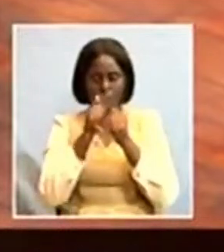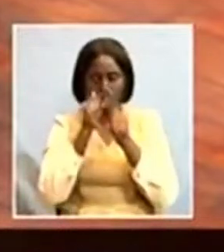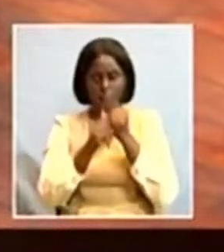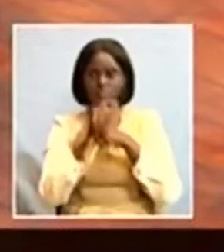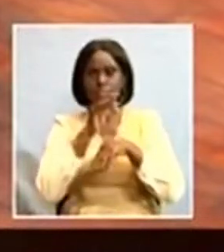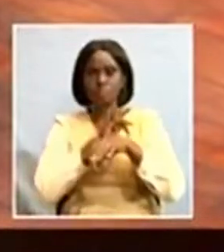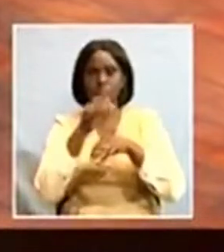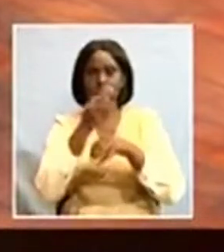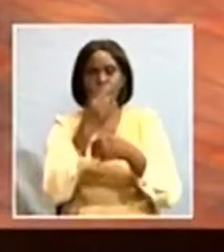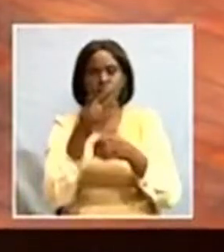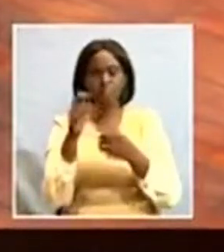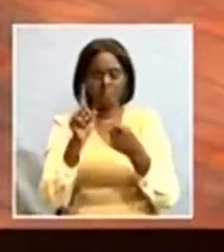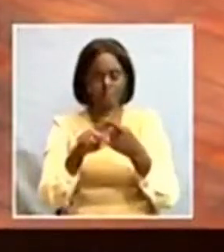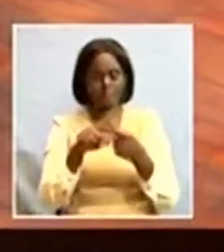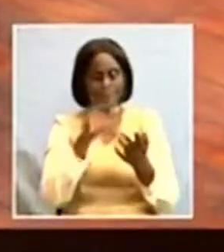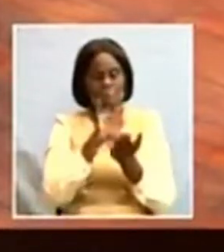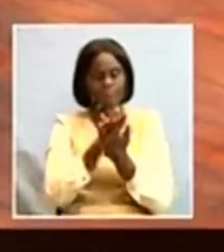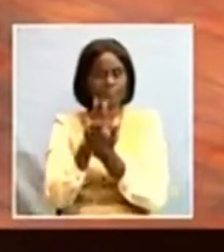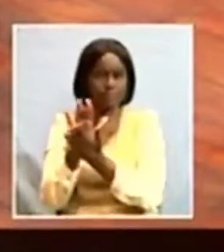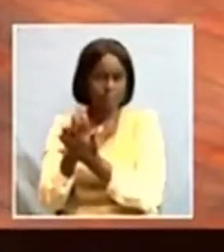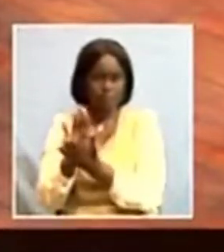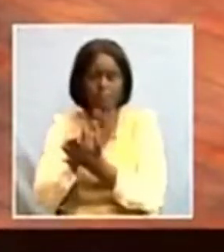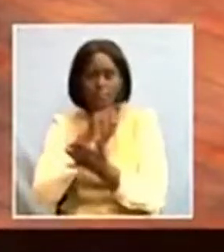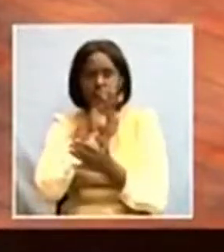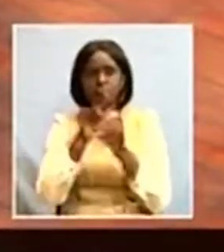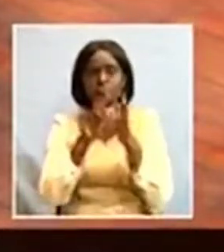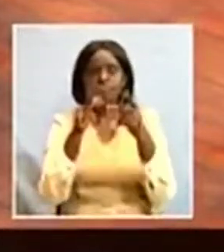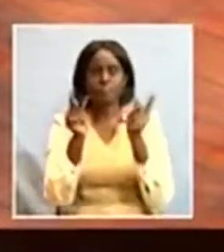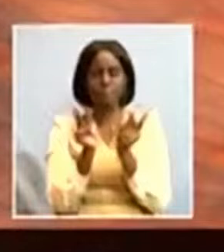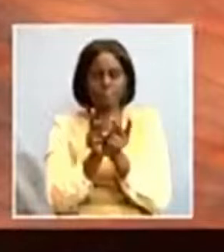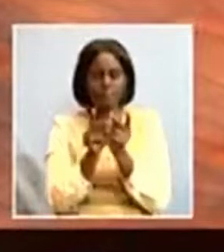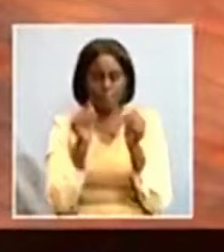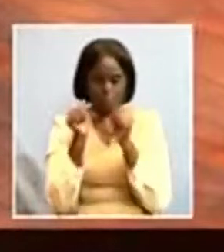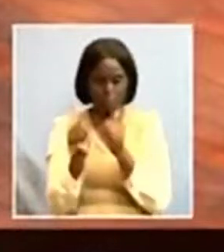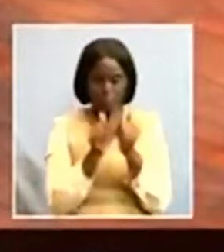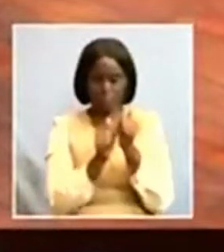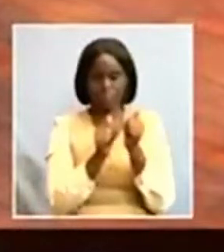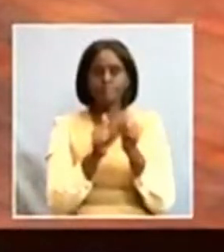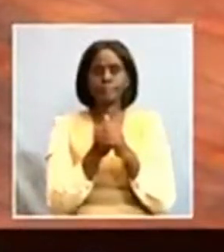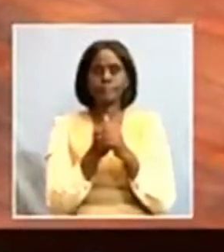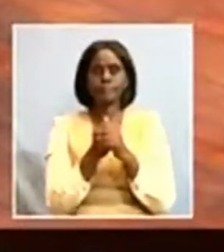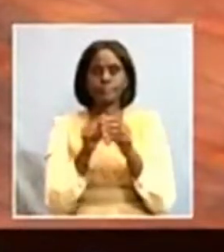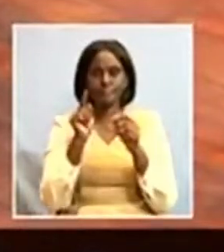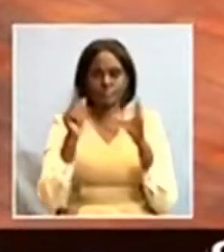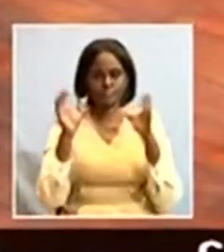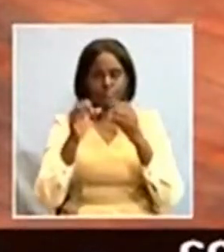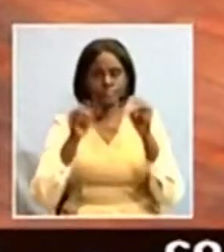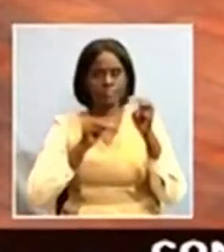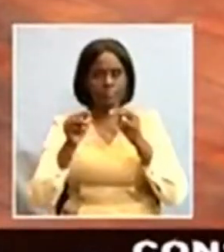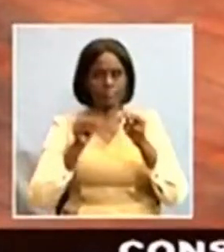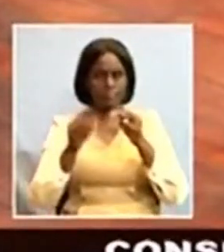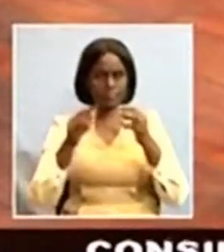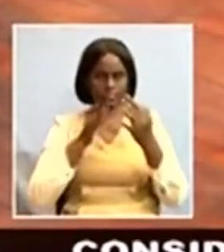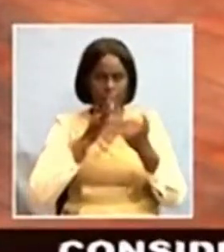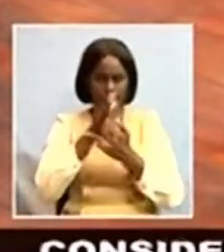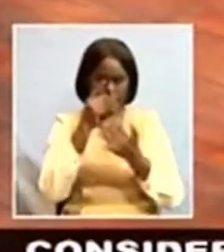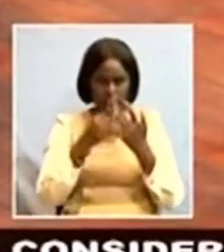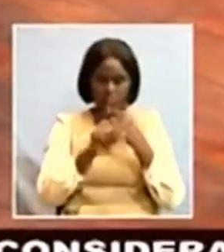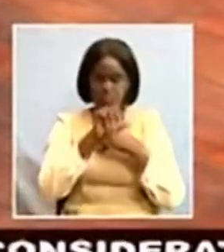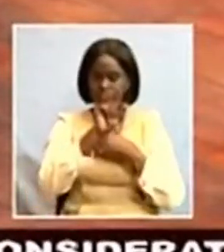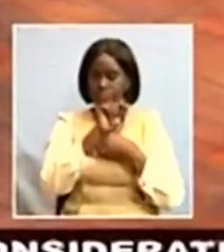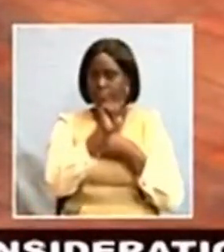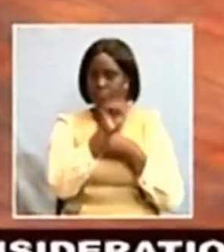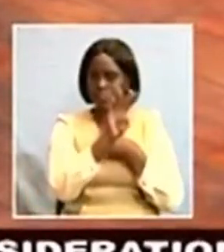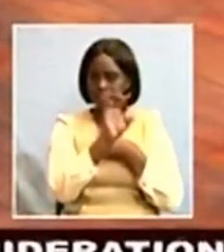equipment to compact solid waste at the dump site. Action taken: The council management, through the